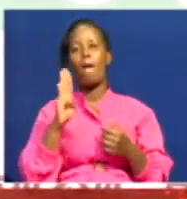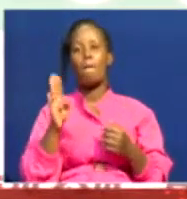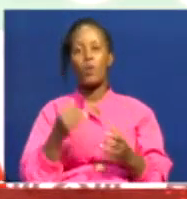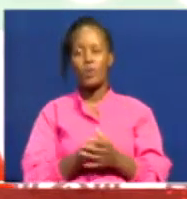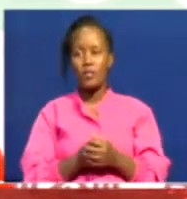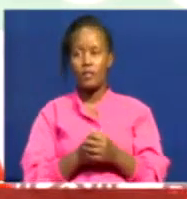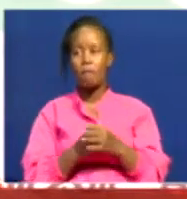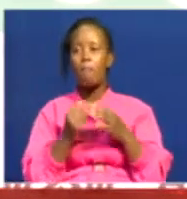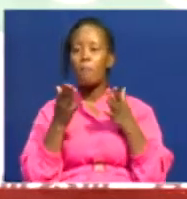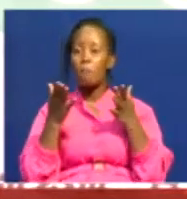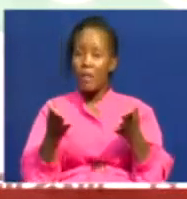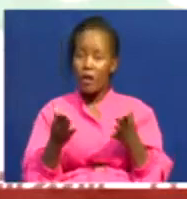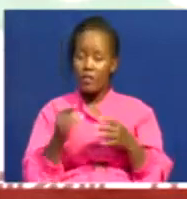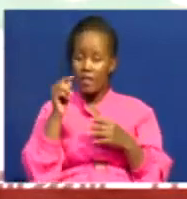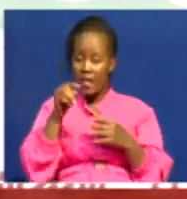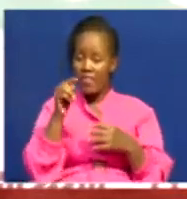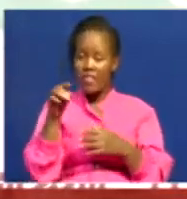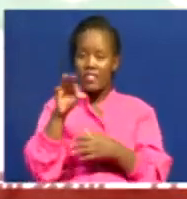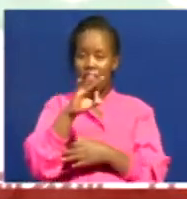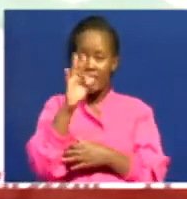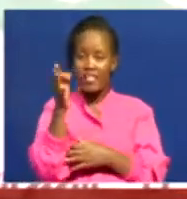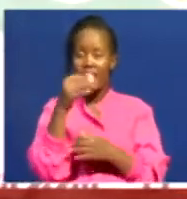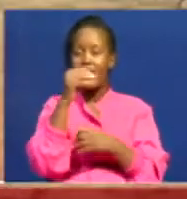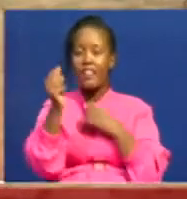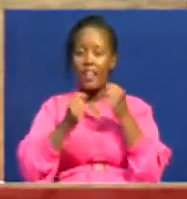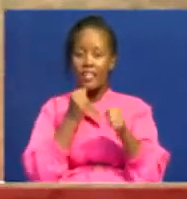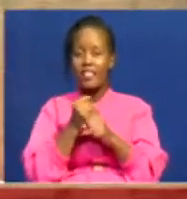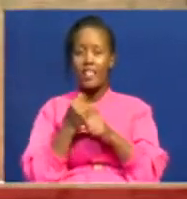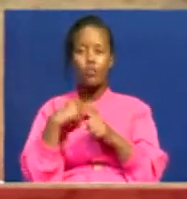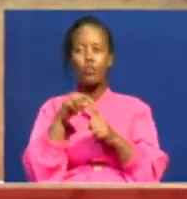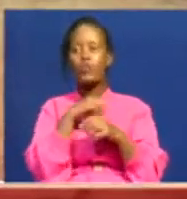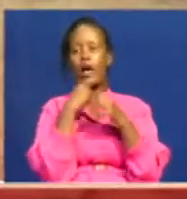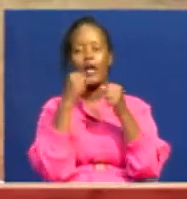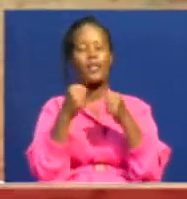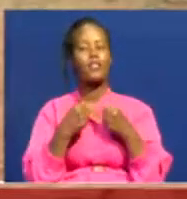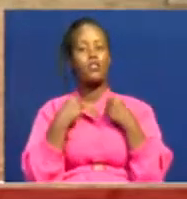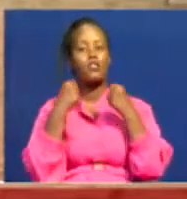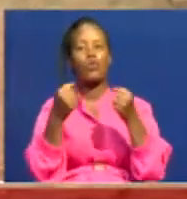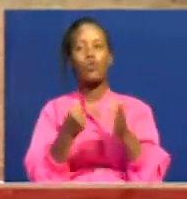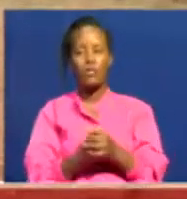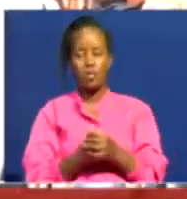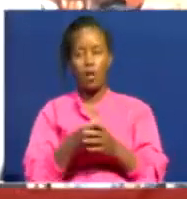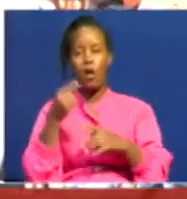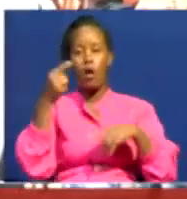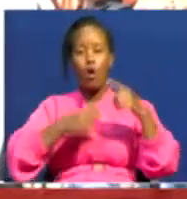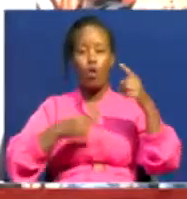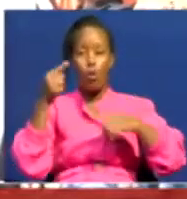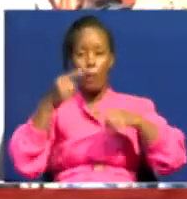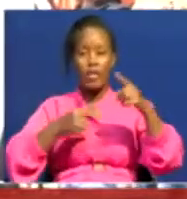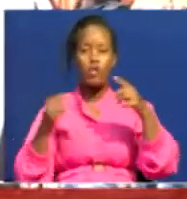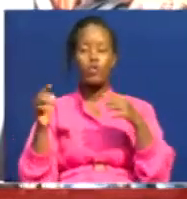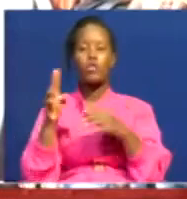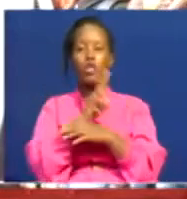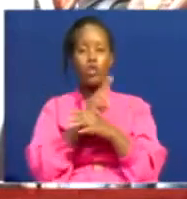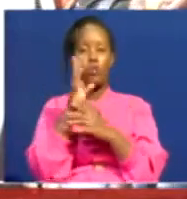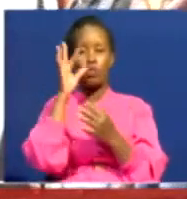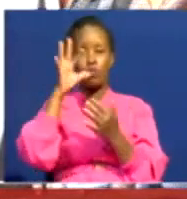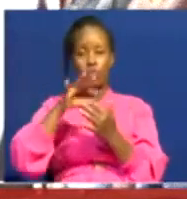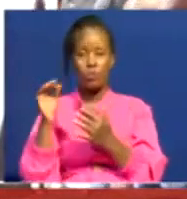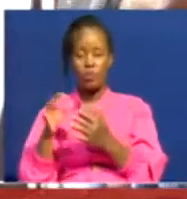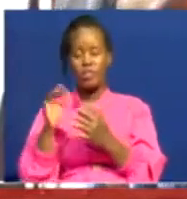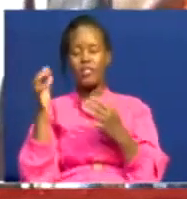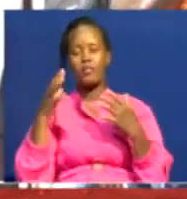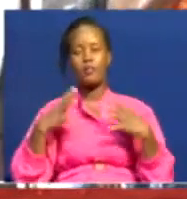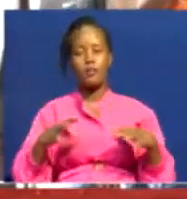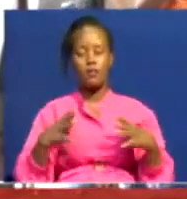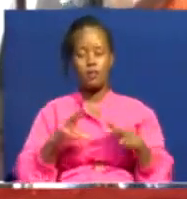can imagine now, this is a third year, and we are still going strong. Mashindano haya yalitumiwa kuwateua wanariadha watakaowakilisha Kenya kwenye mashindano ya bara